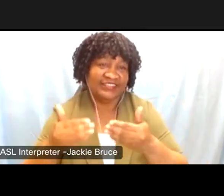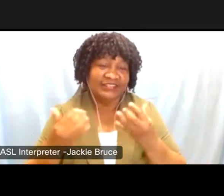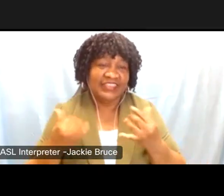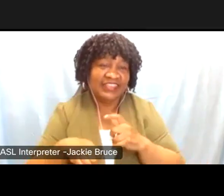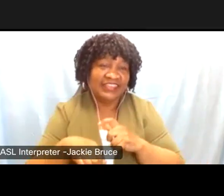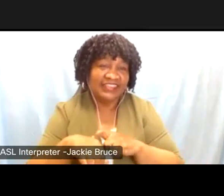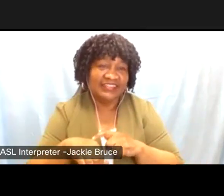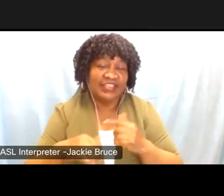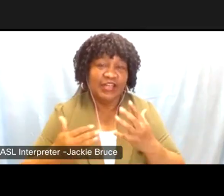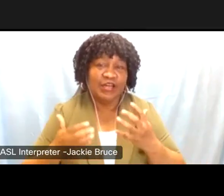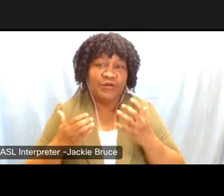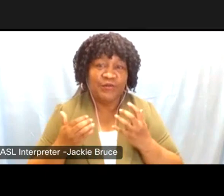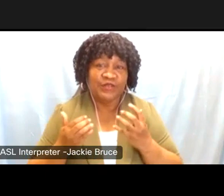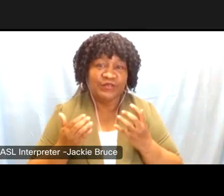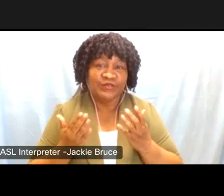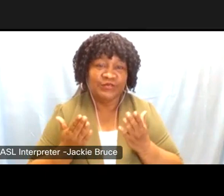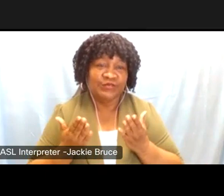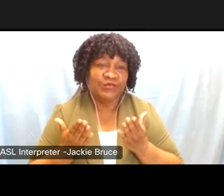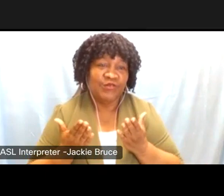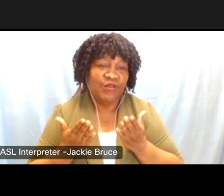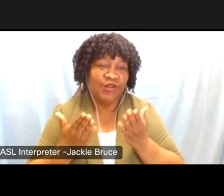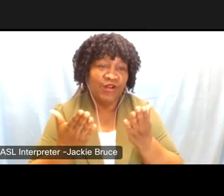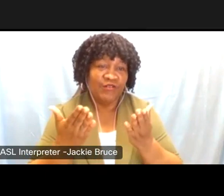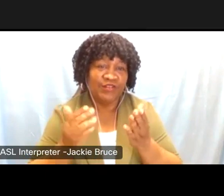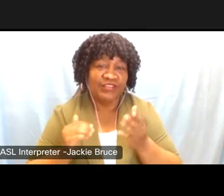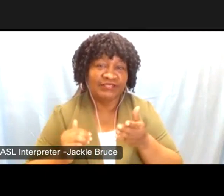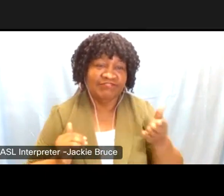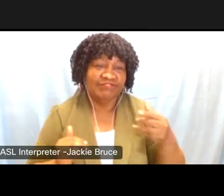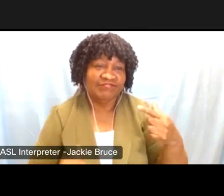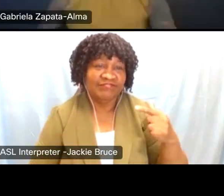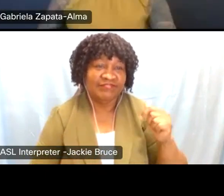time, I want to offer it back to Gabriella.